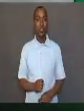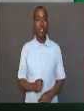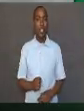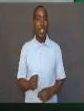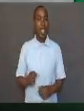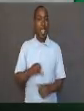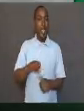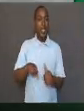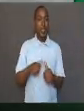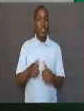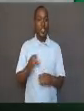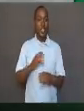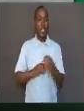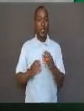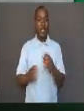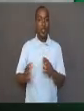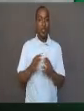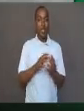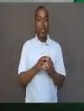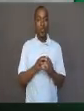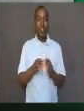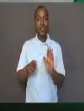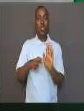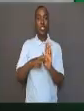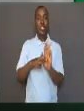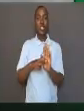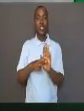combine chemically with the reagent.